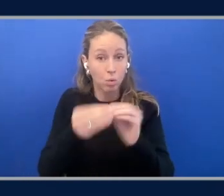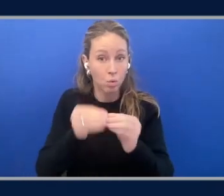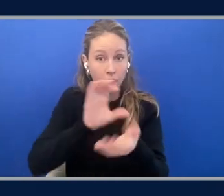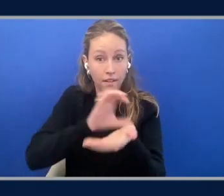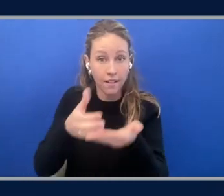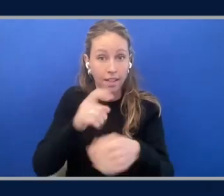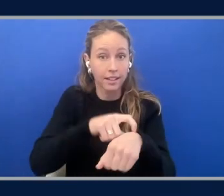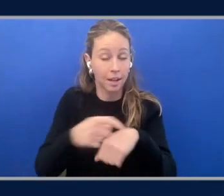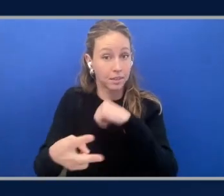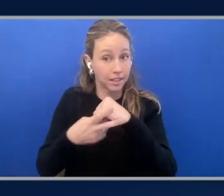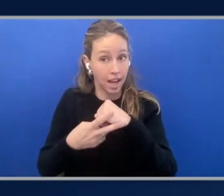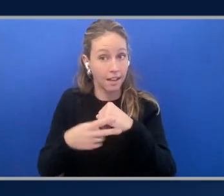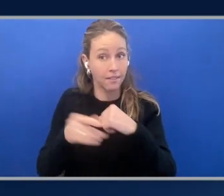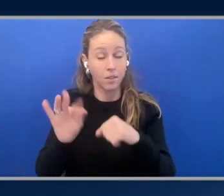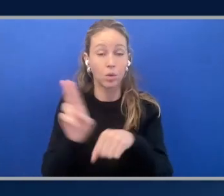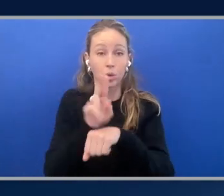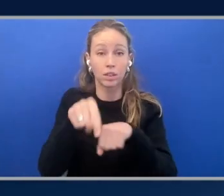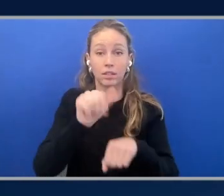saved by using this?